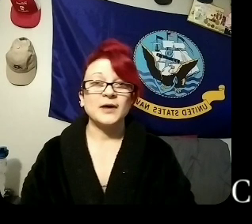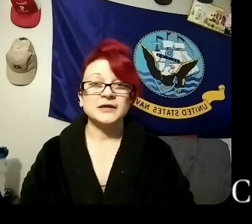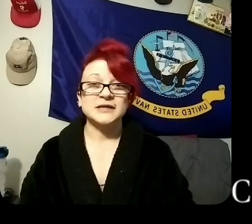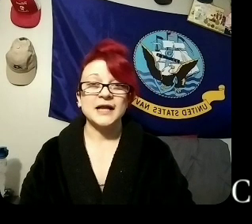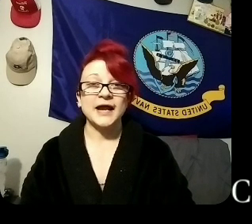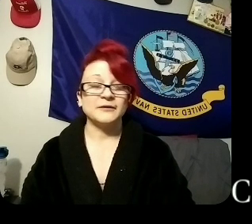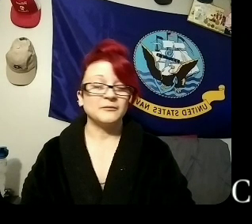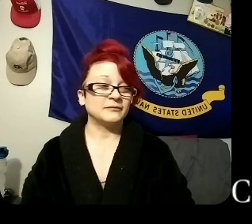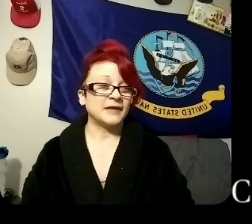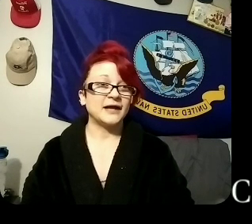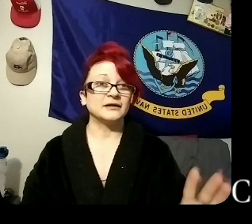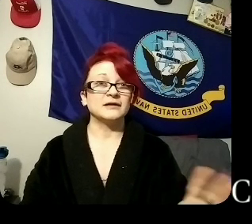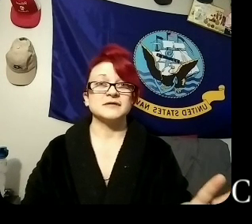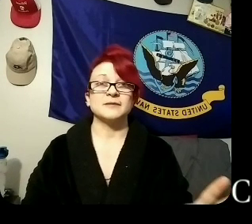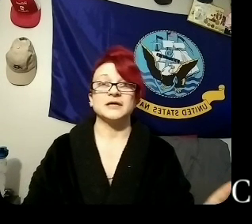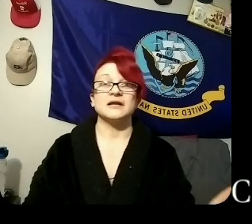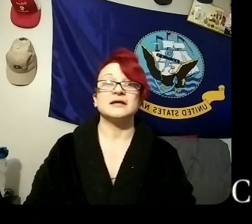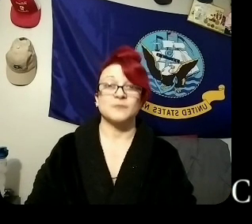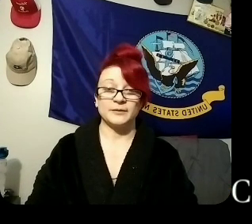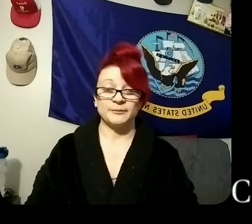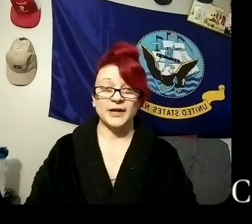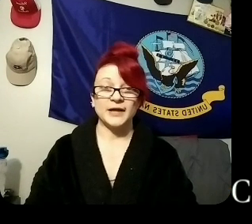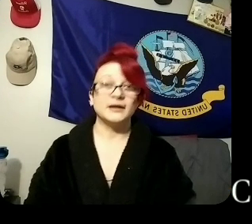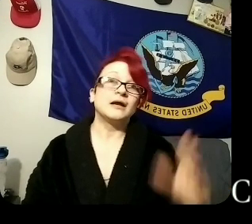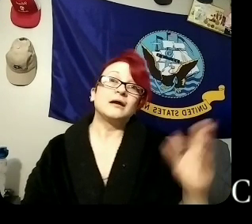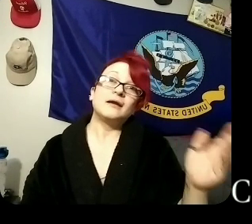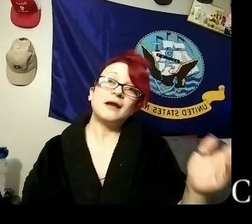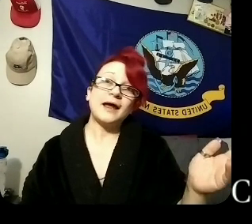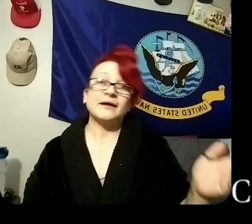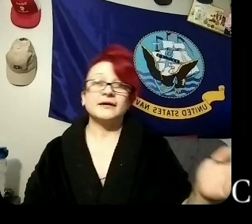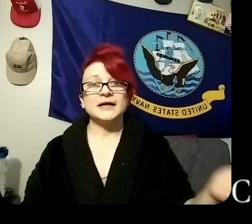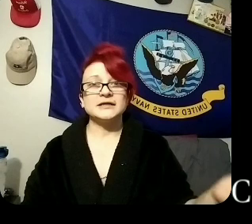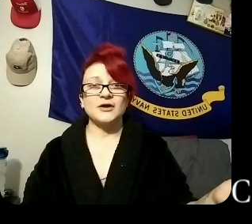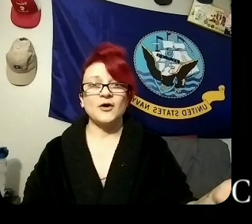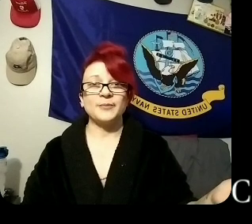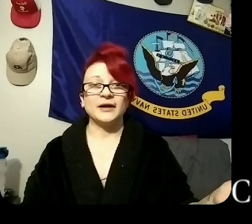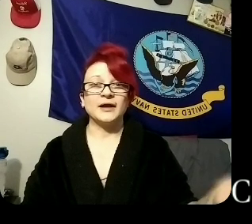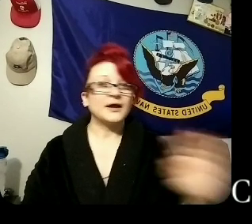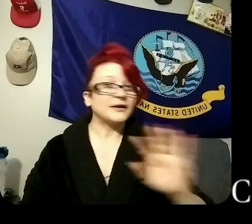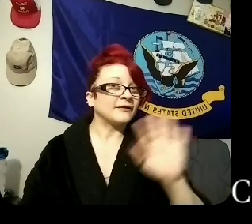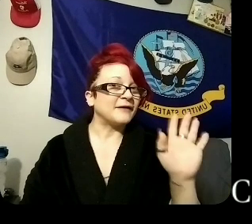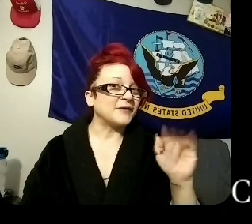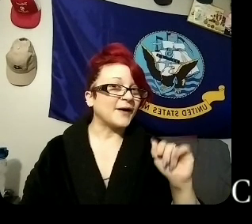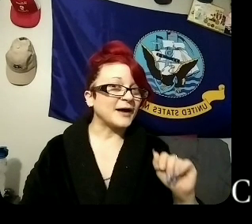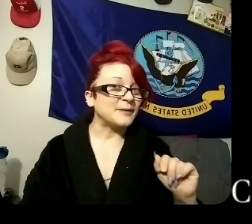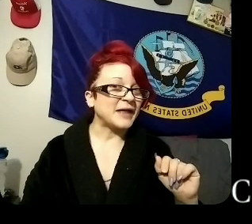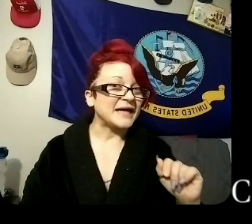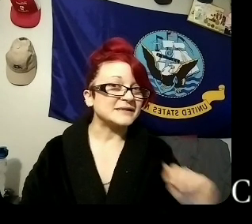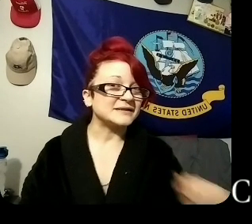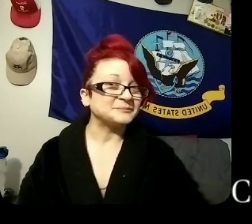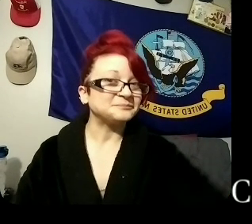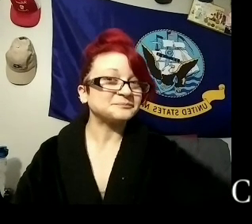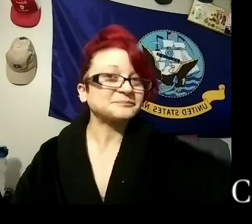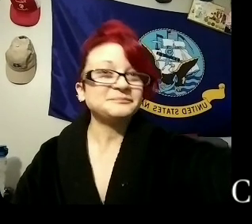going to watch today that lives up to this one. But, here's the hoping. Love you all. God bless.